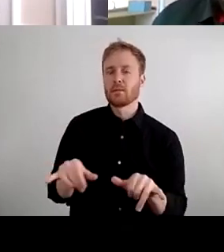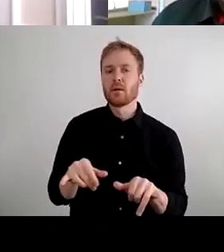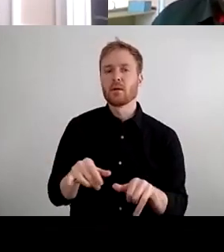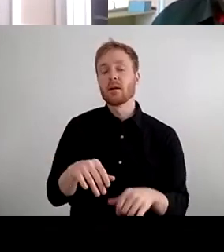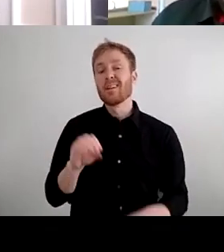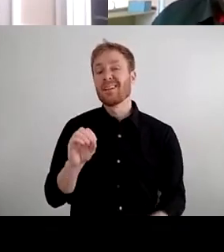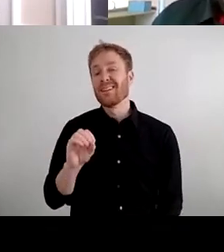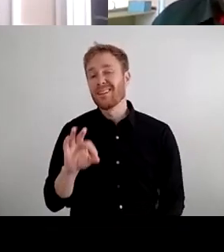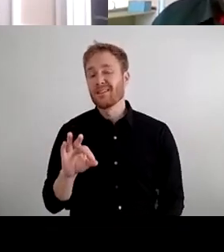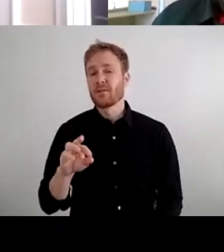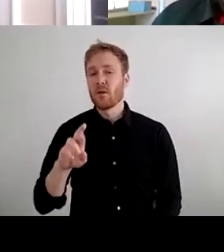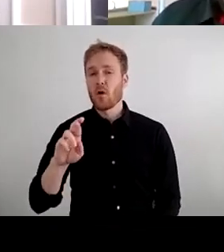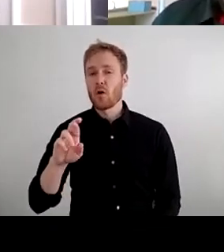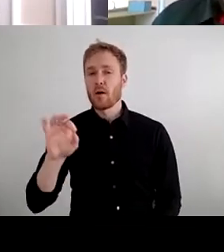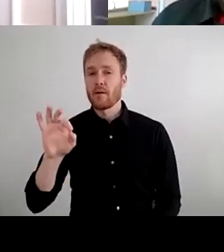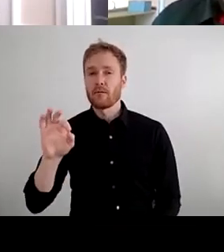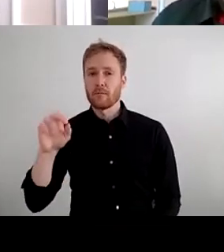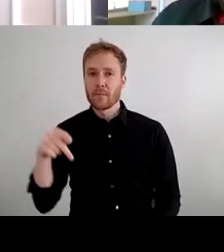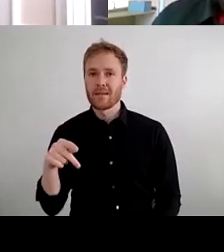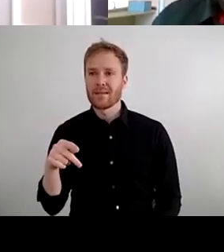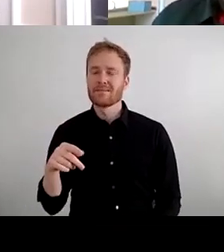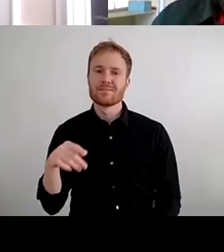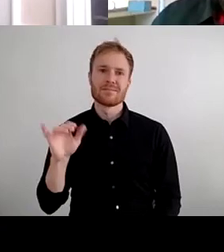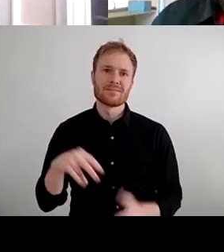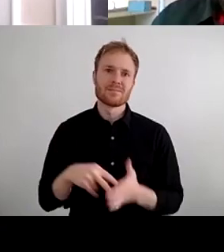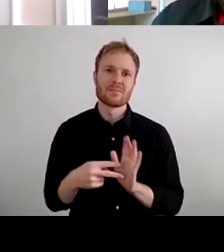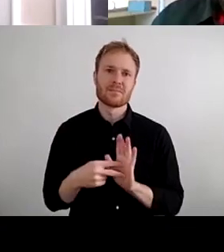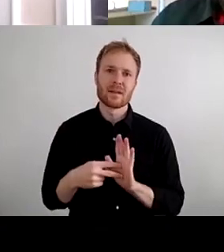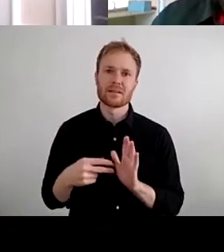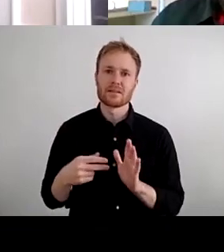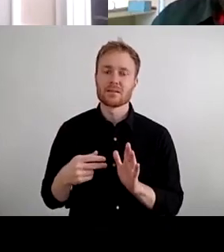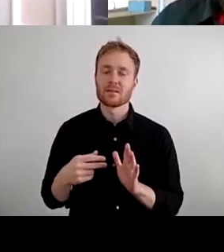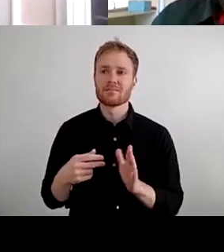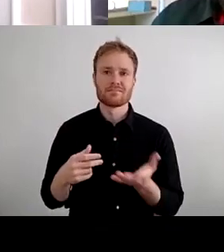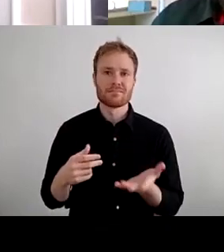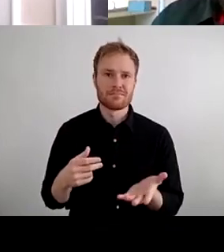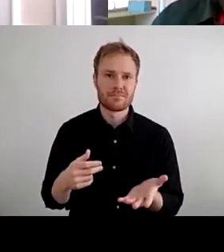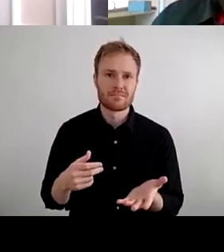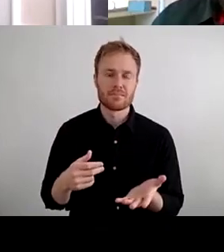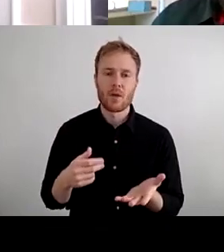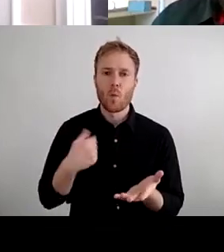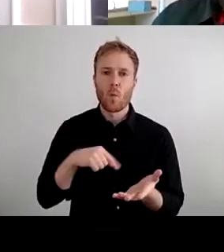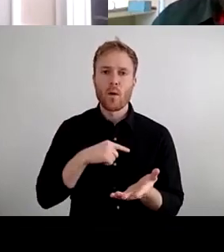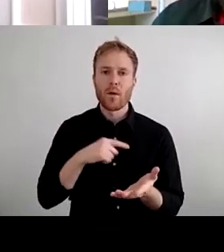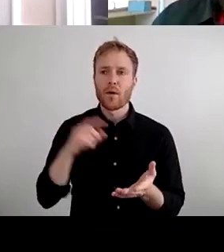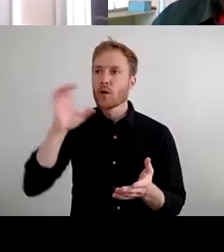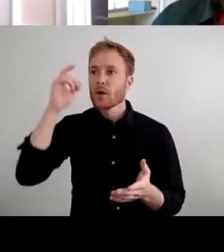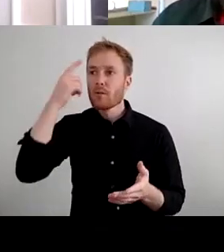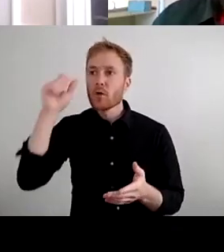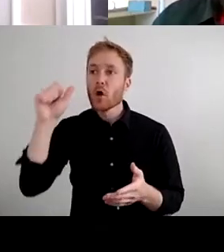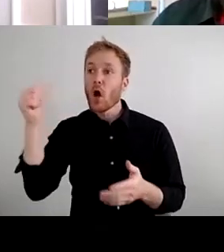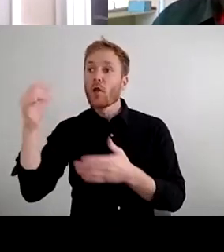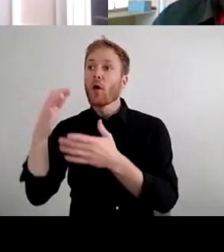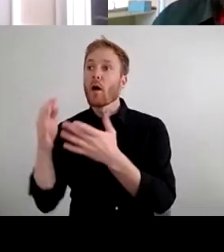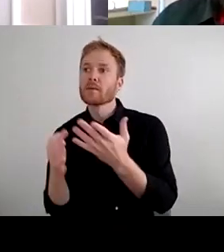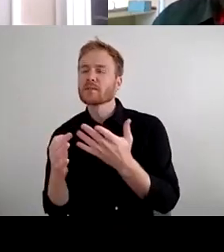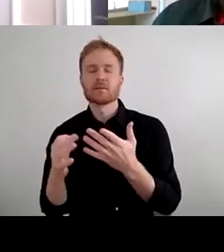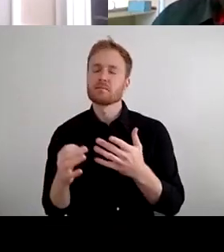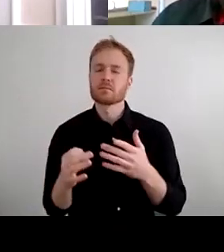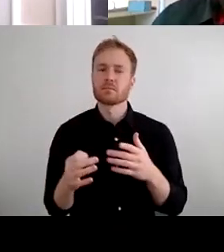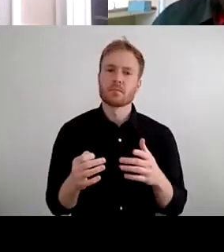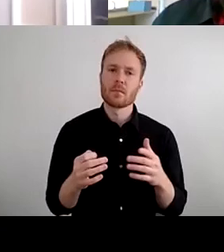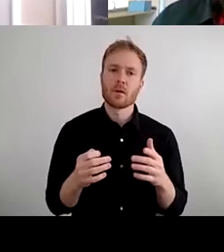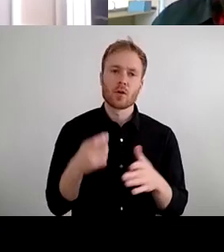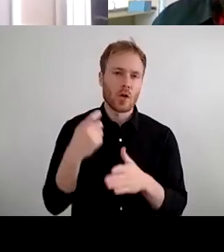that would, say to the public, we're looking to, for other options that we're looking to change. And honestly, the cost of